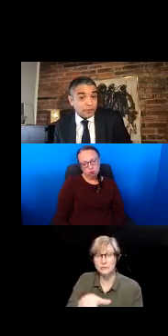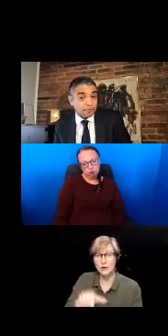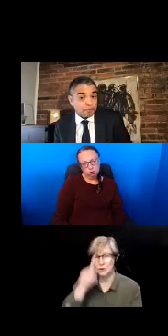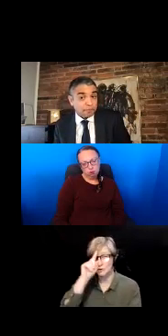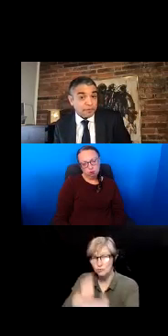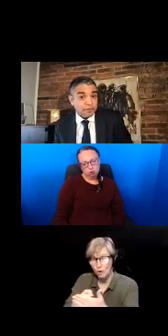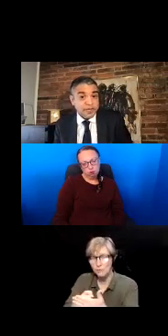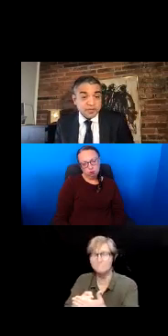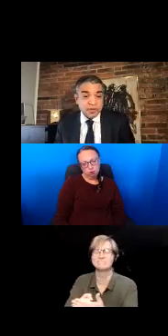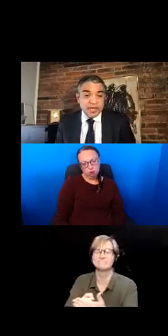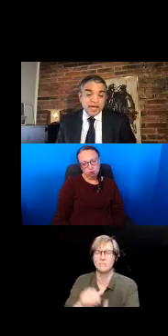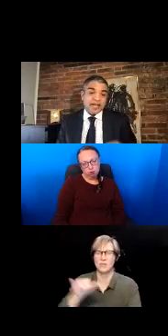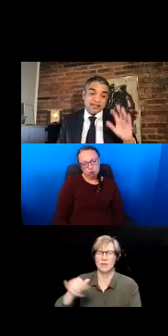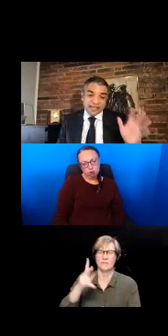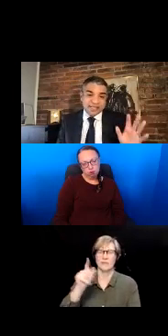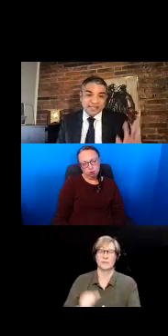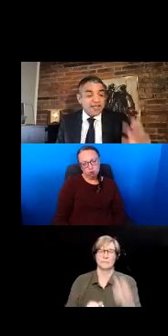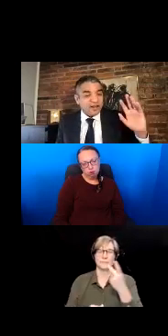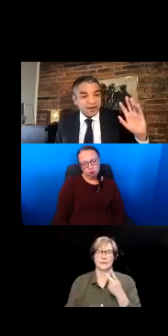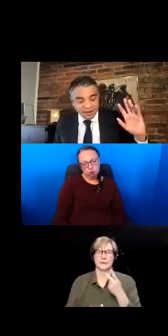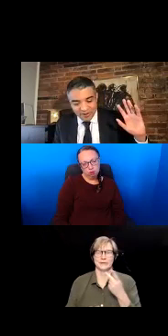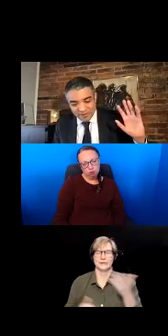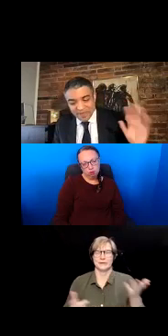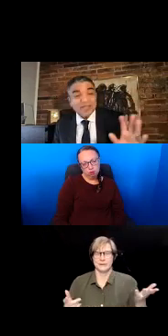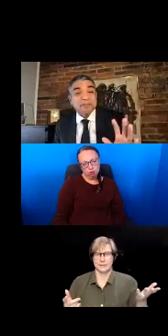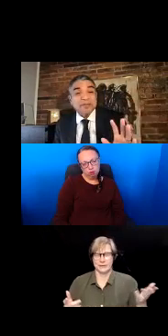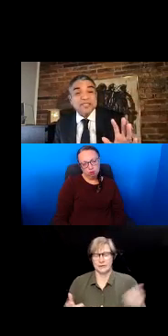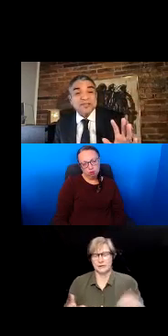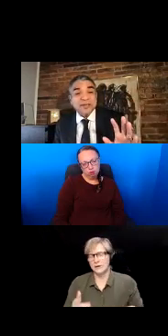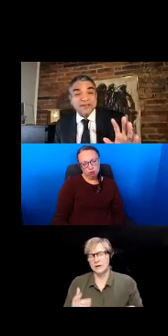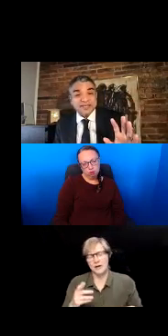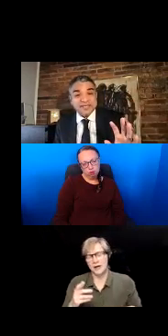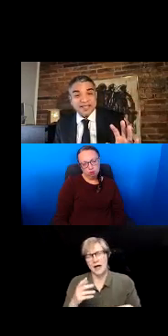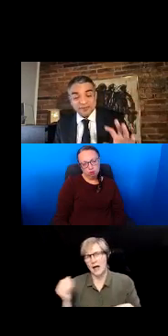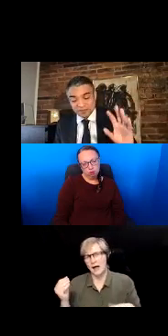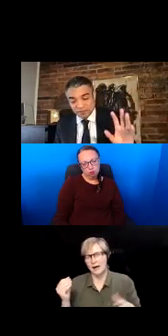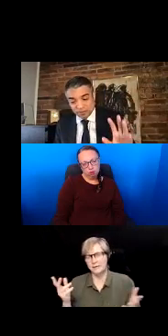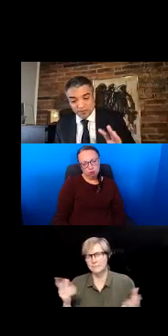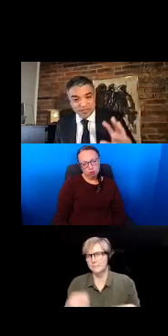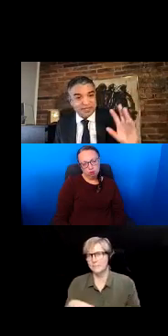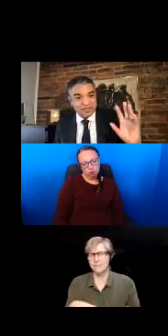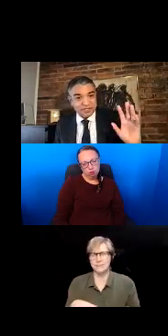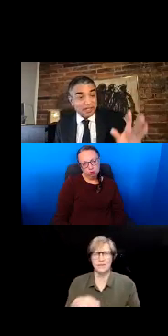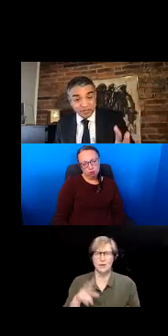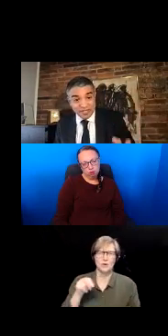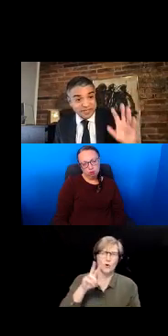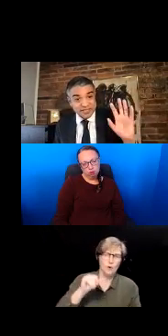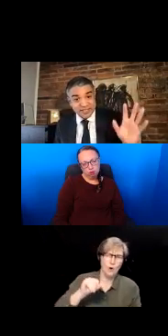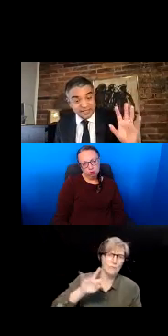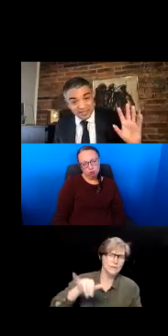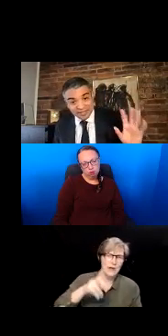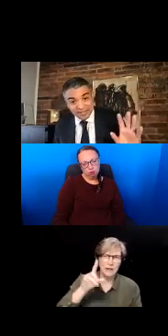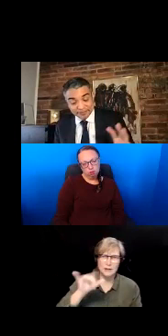returned. So, like I said, there are many other pieces of evidence from neurophysiology, other case